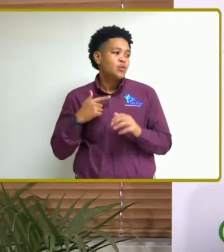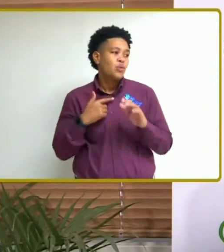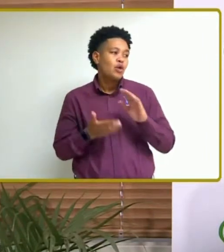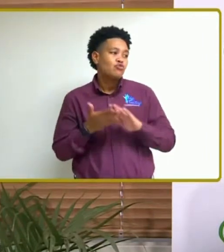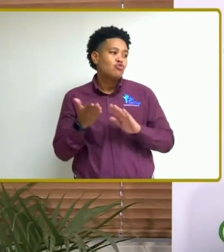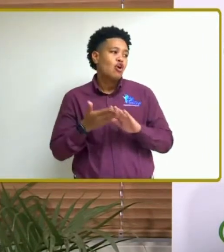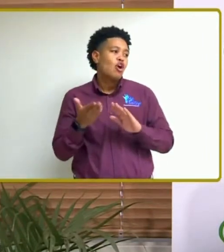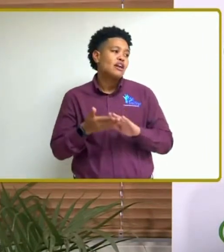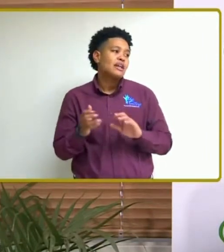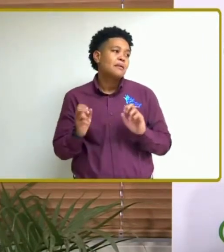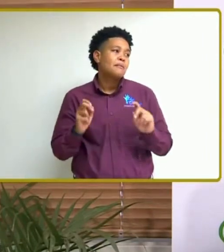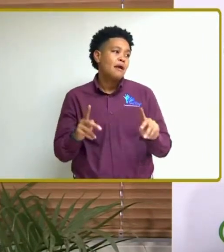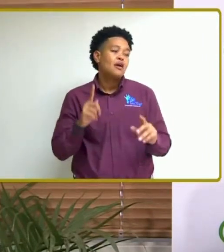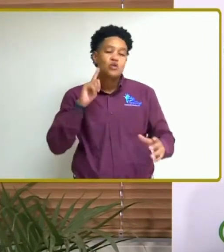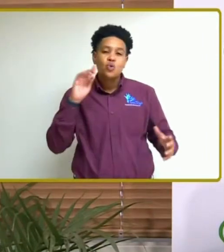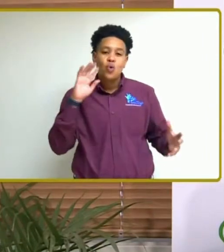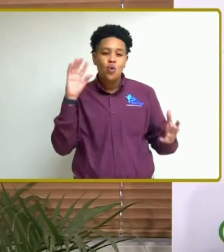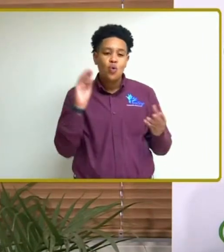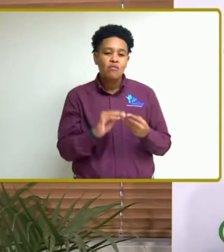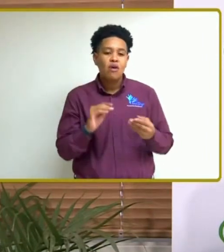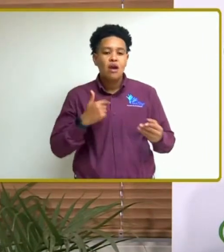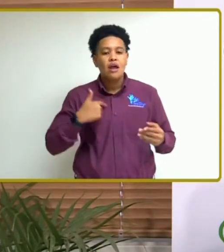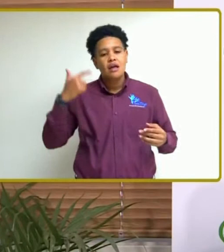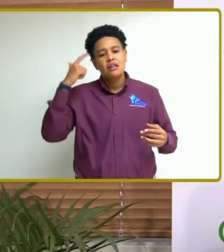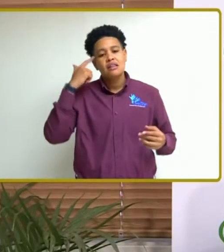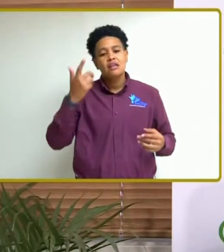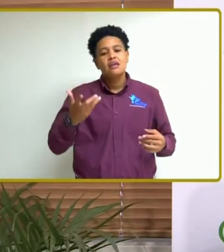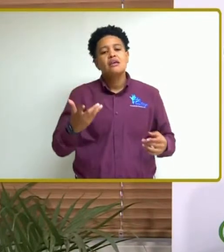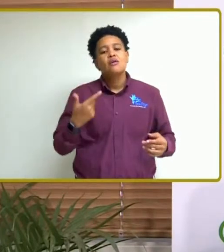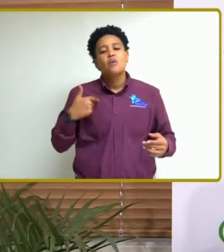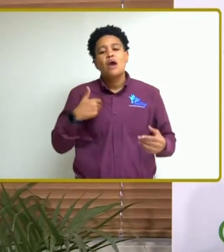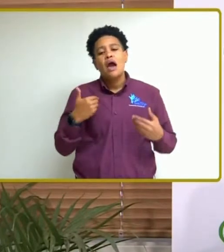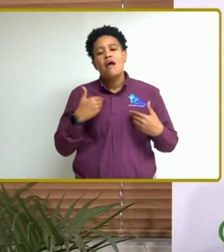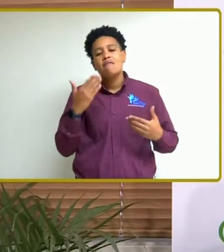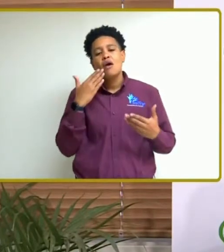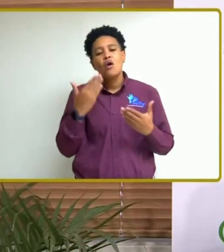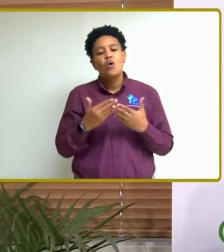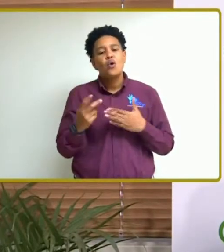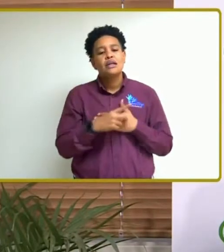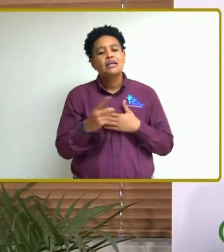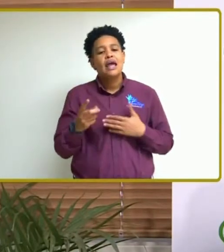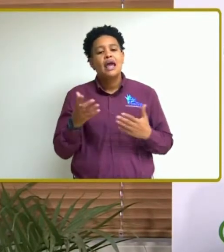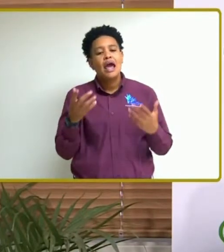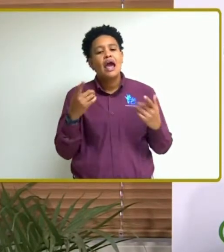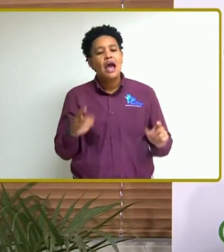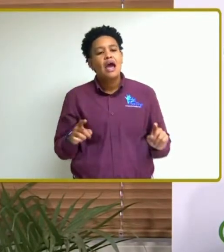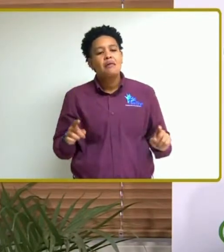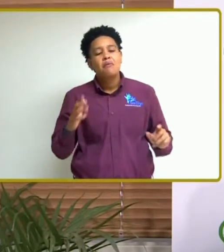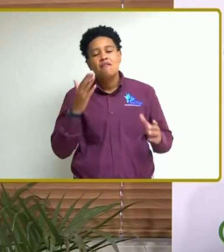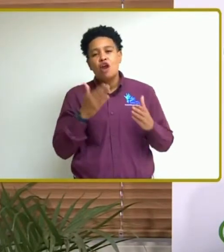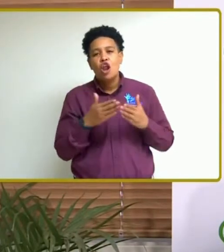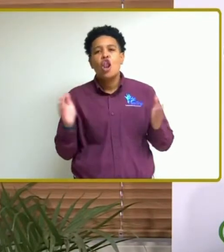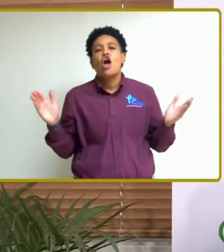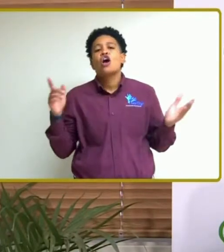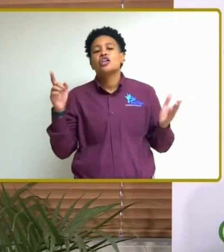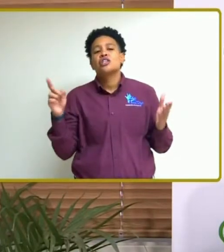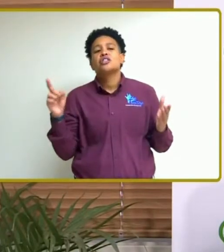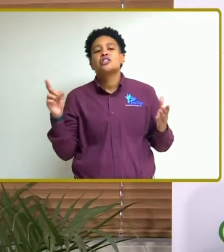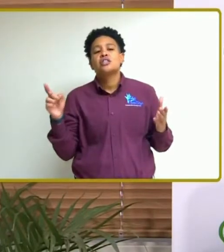running. So overall, I think we had a very good day of the launch of the